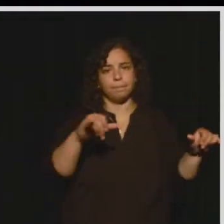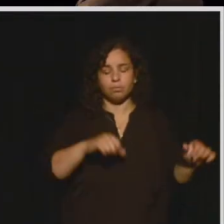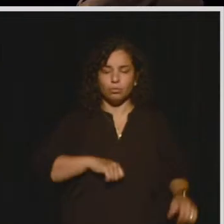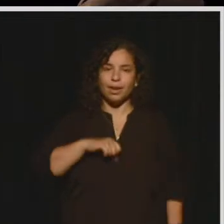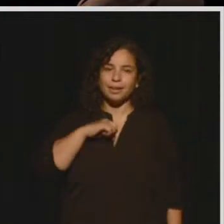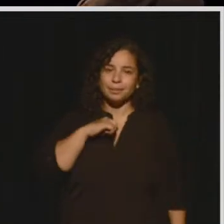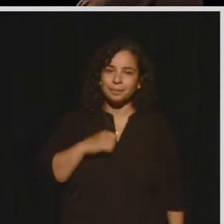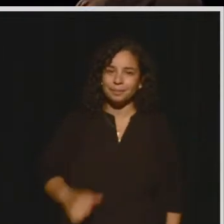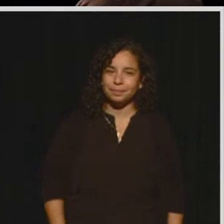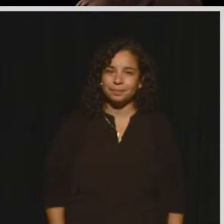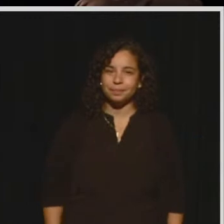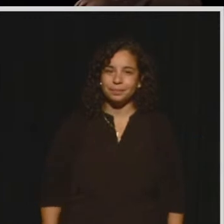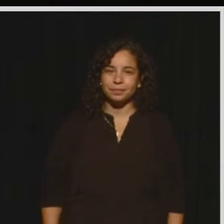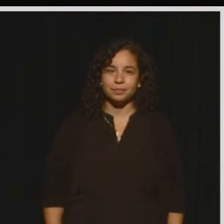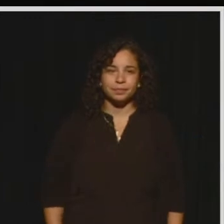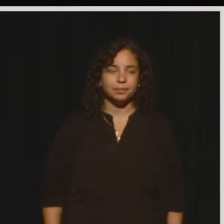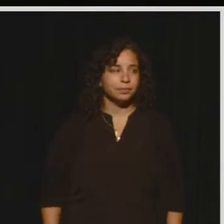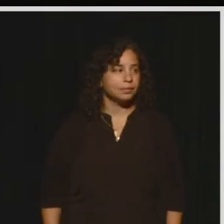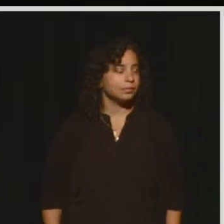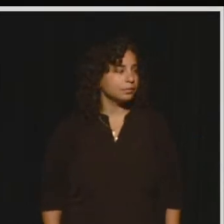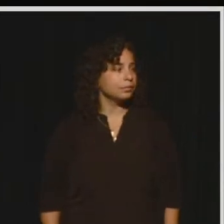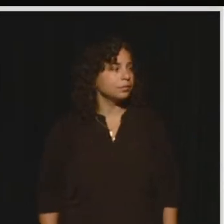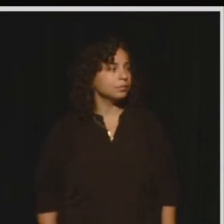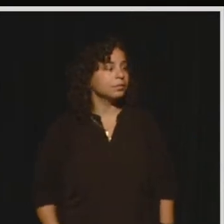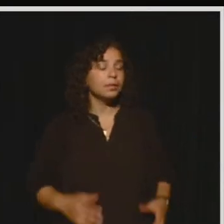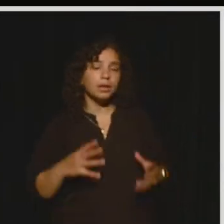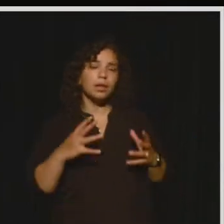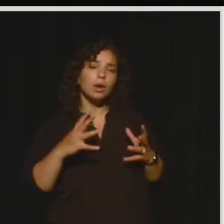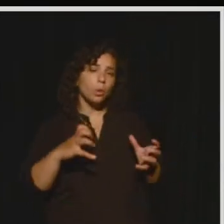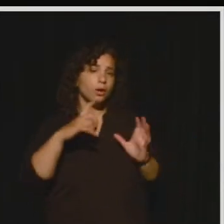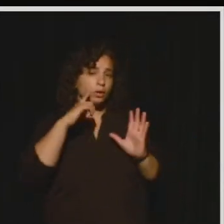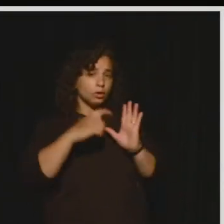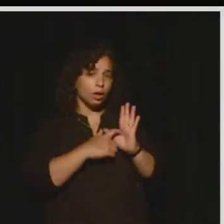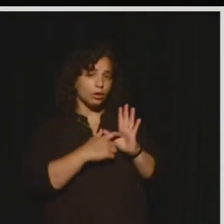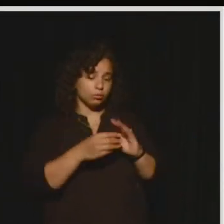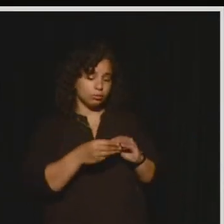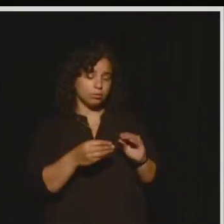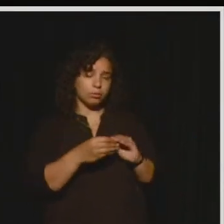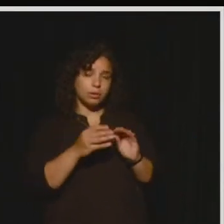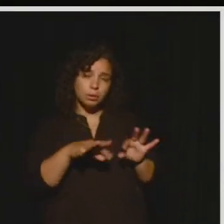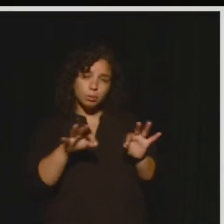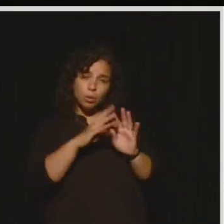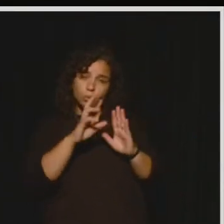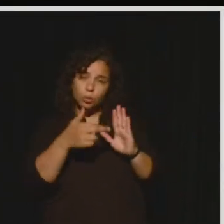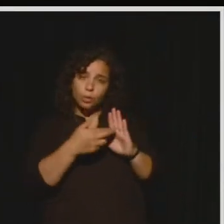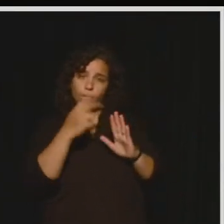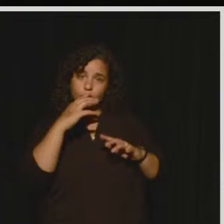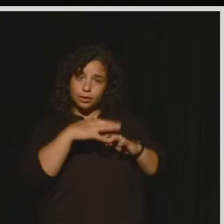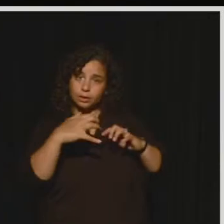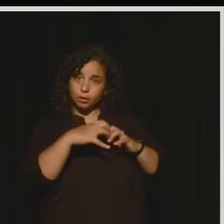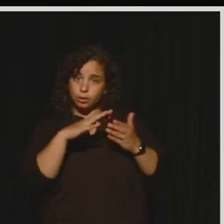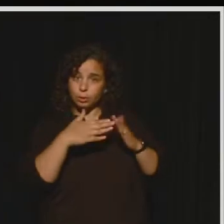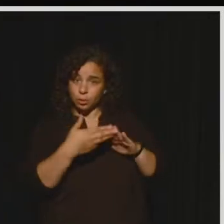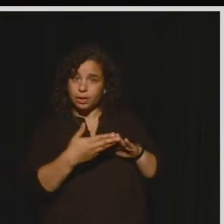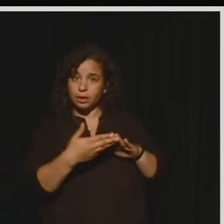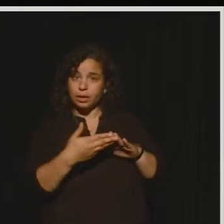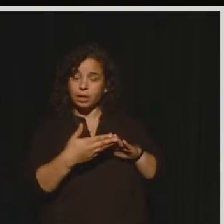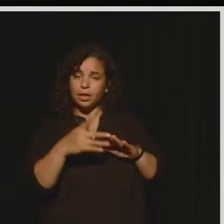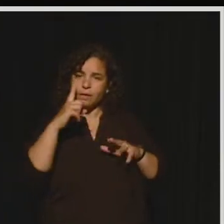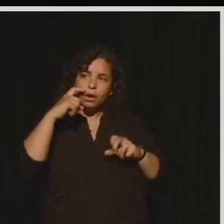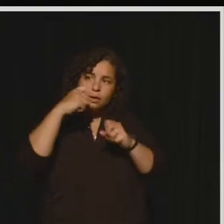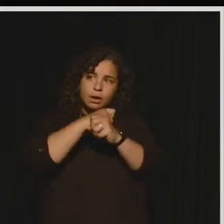I do want to acknowledge, because you raised an important point about the role that the Indigenous community has had in this